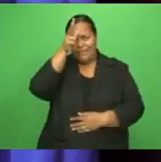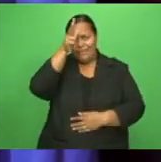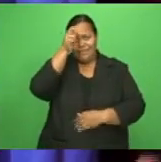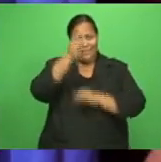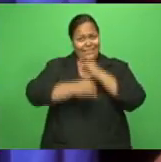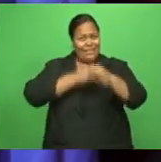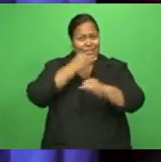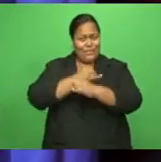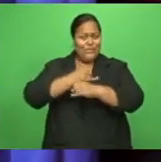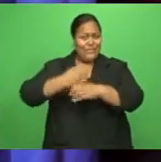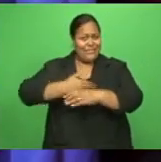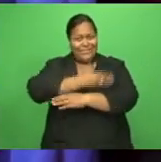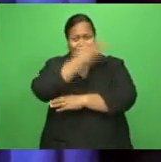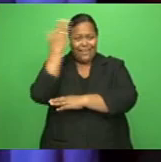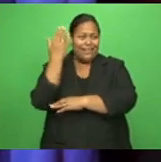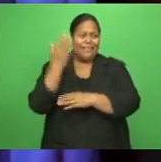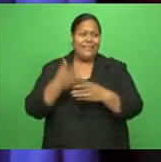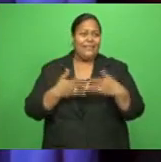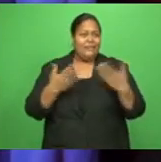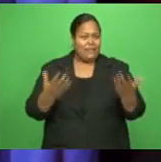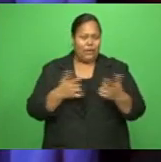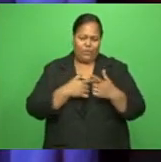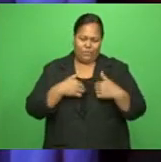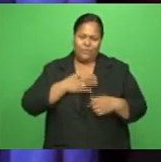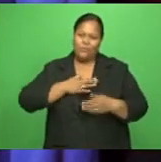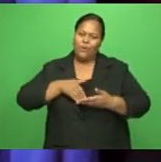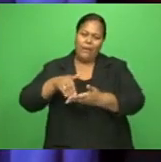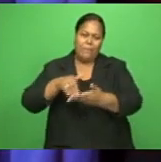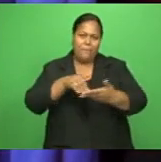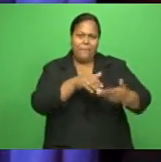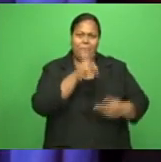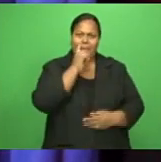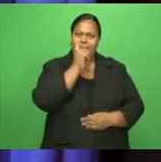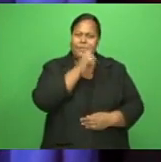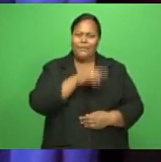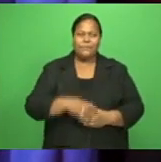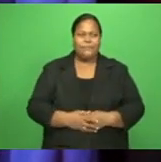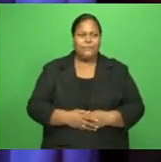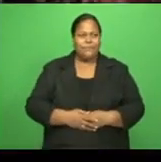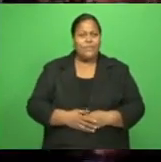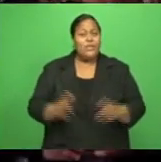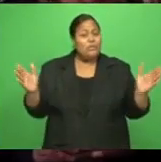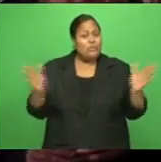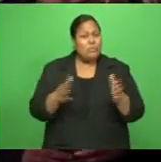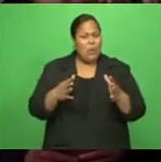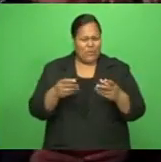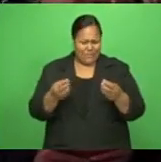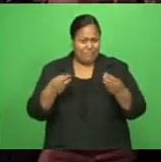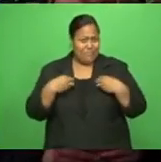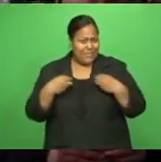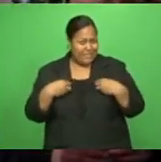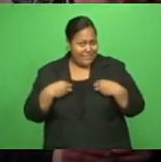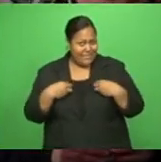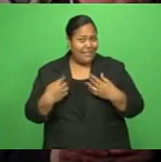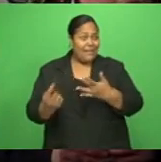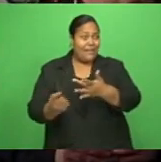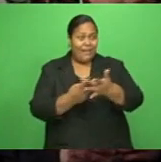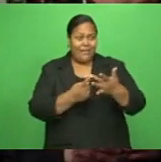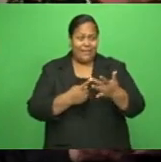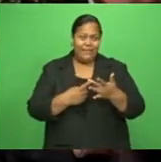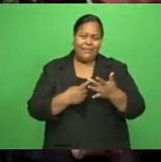help those most in need, and especially small and medium businesses, and especially